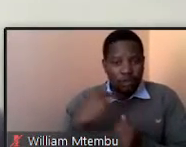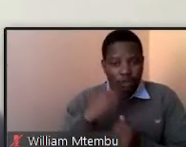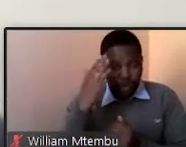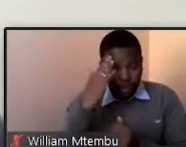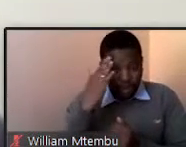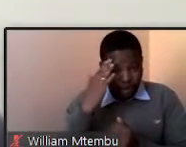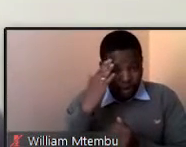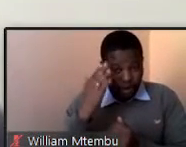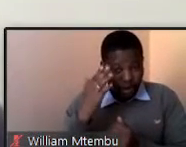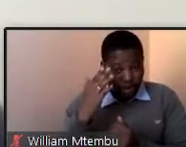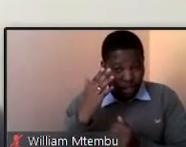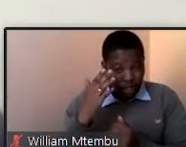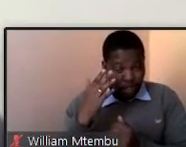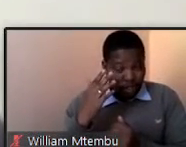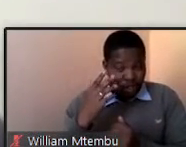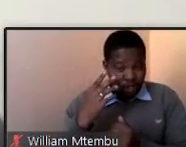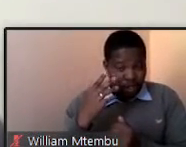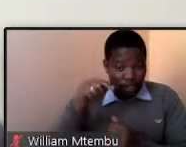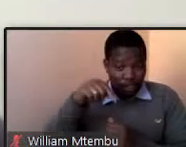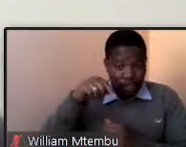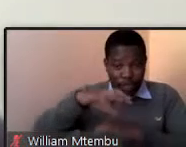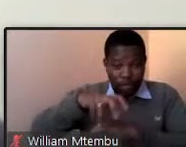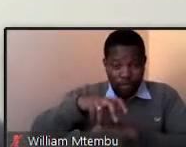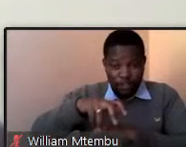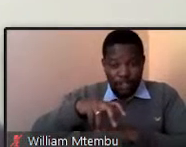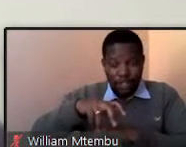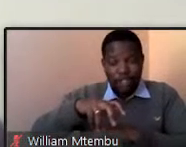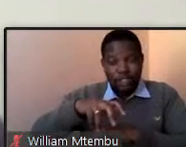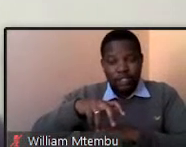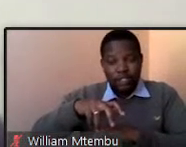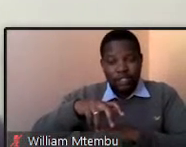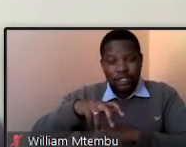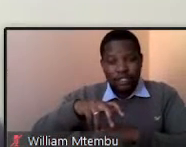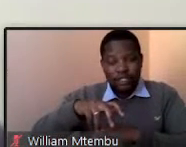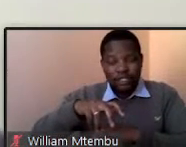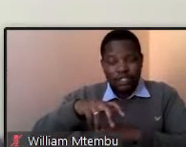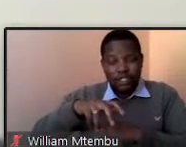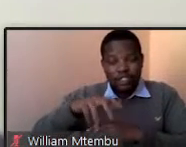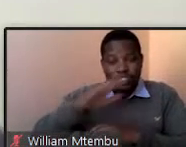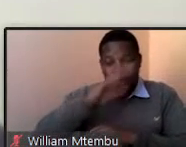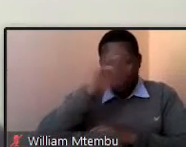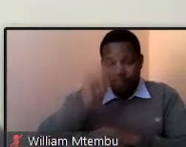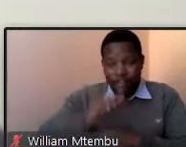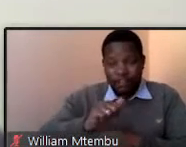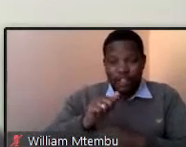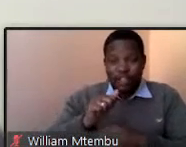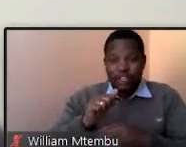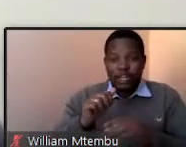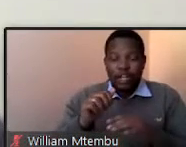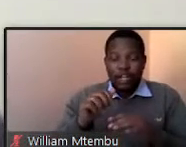in our province, I think in the South Africa as a whole has adopted the cooperative